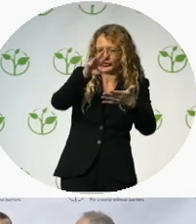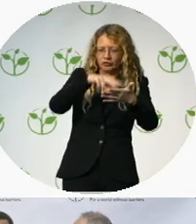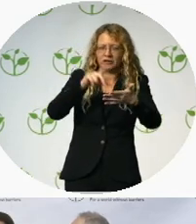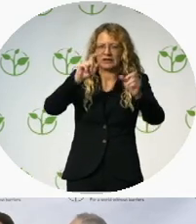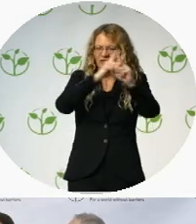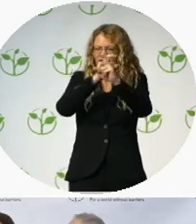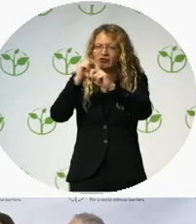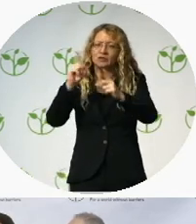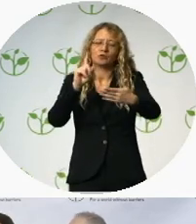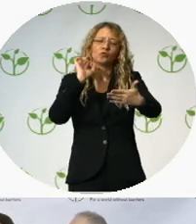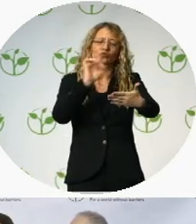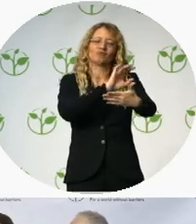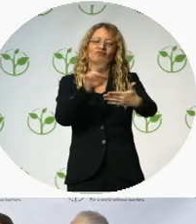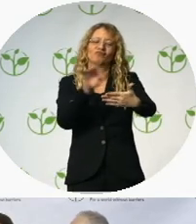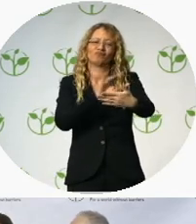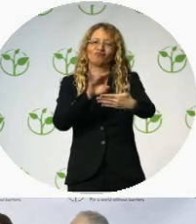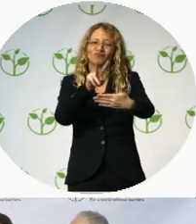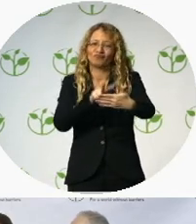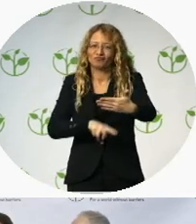per month use the service.